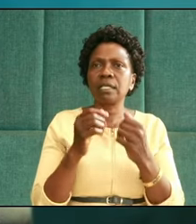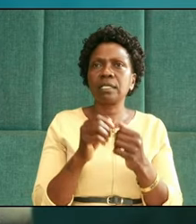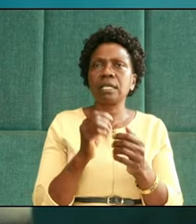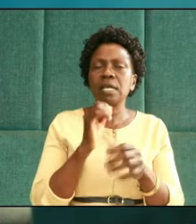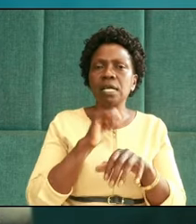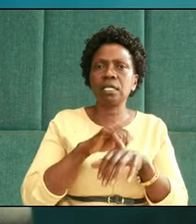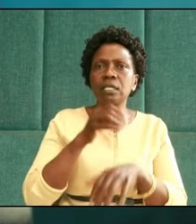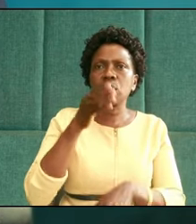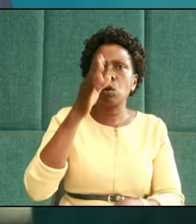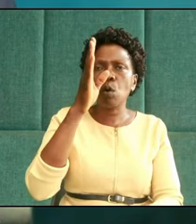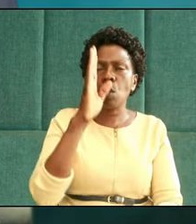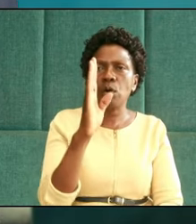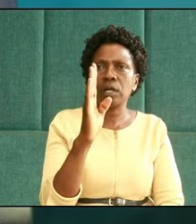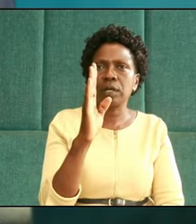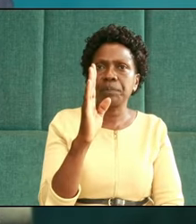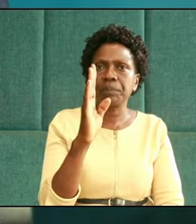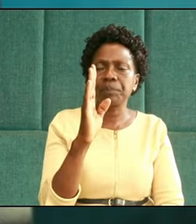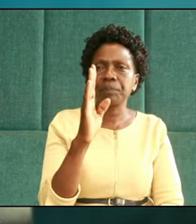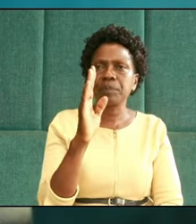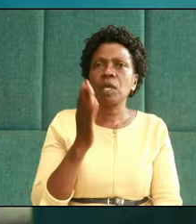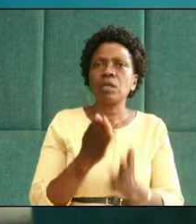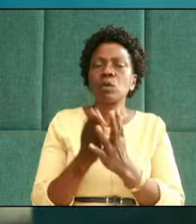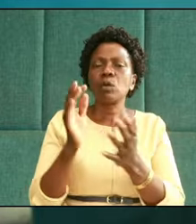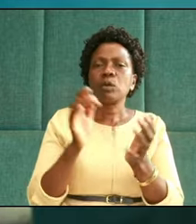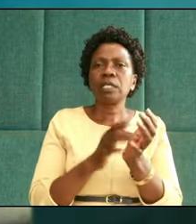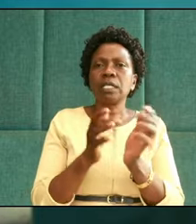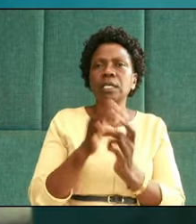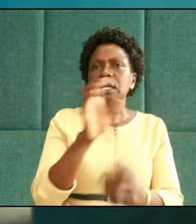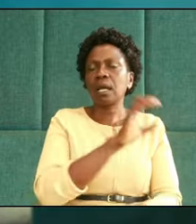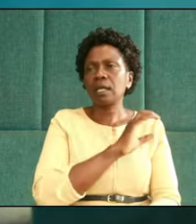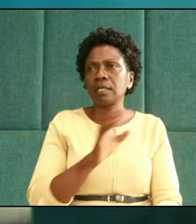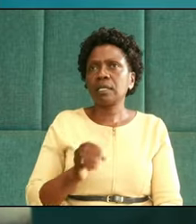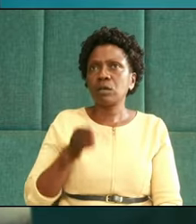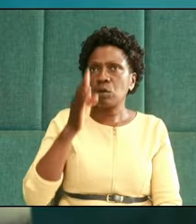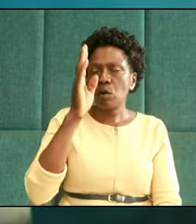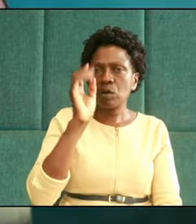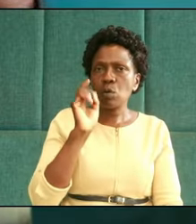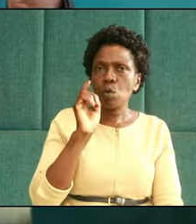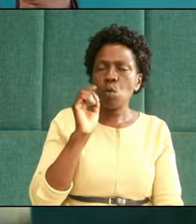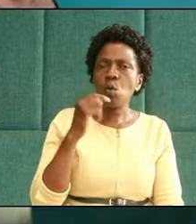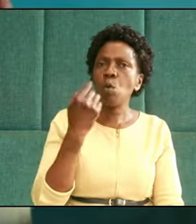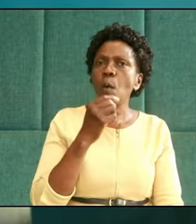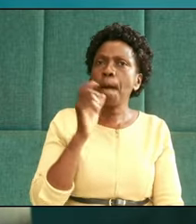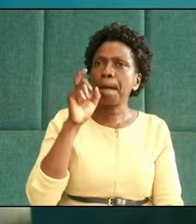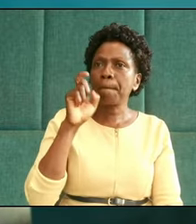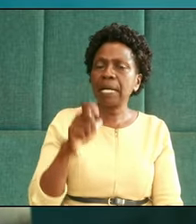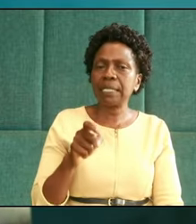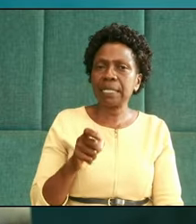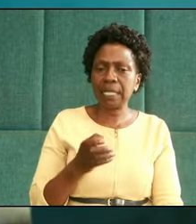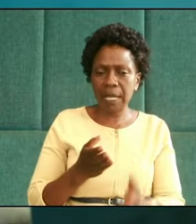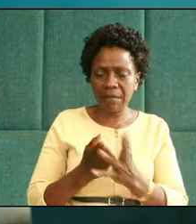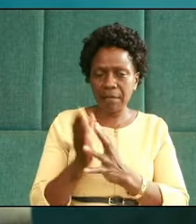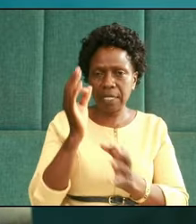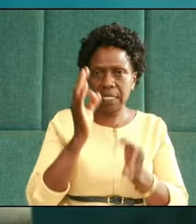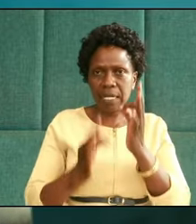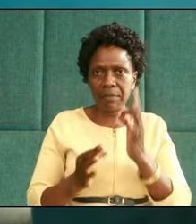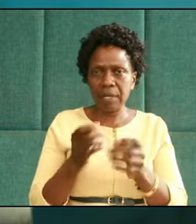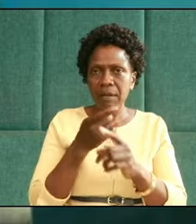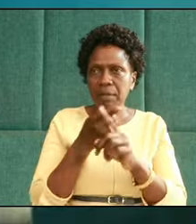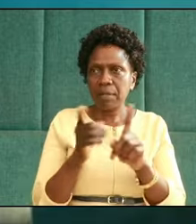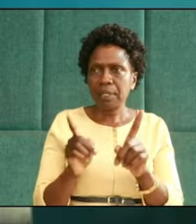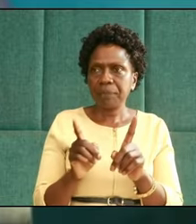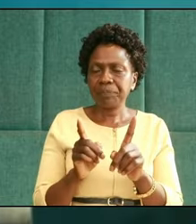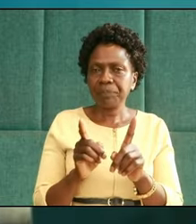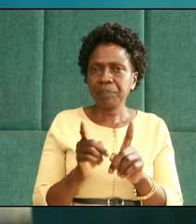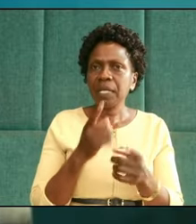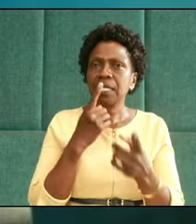is God that justifies. It is God who is supposed to pass the judgment, but instead it